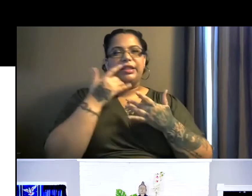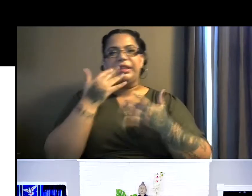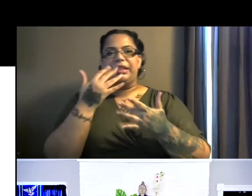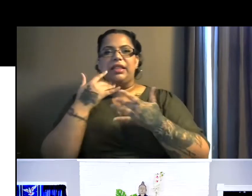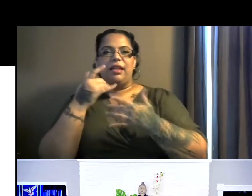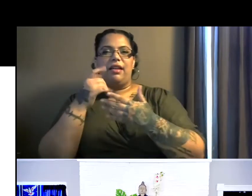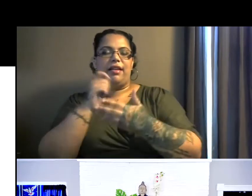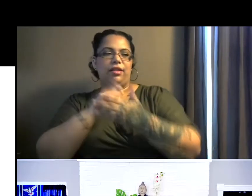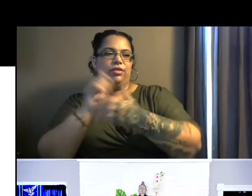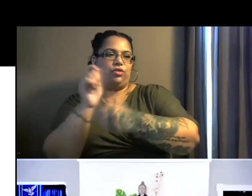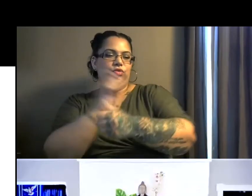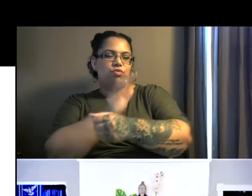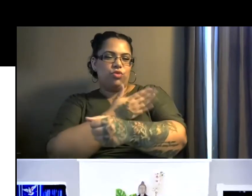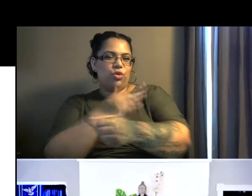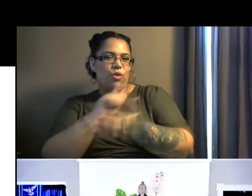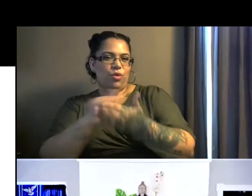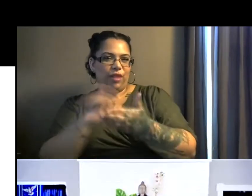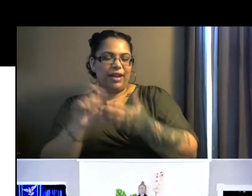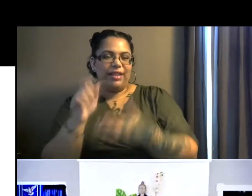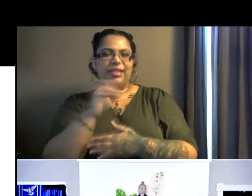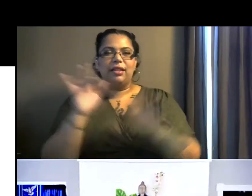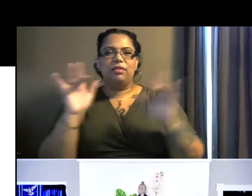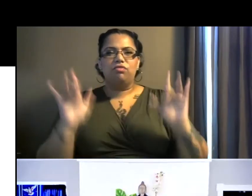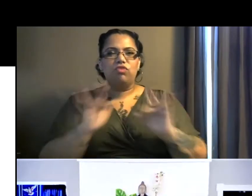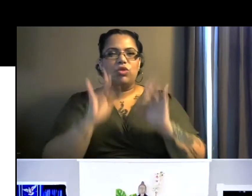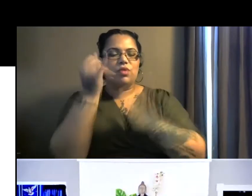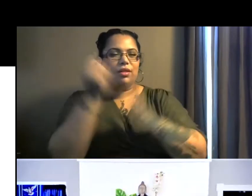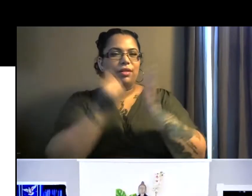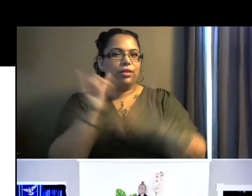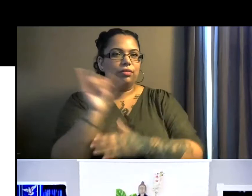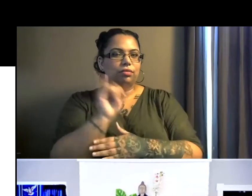songwriter, and recording artist.